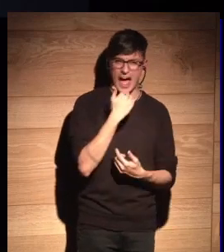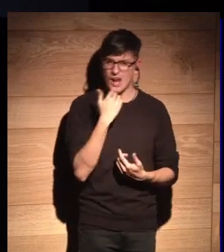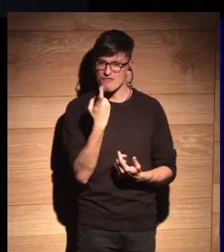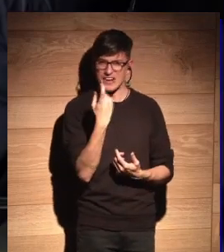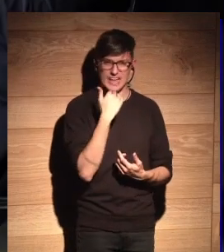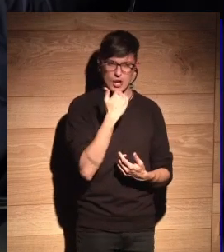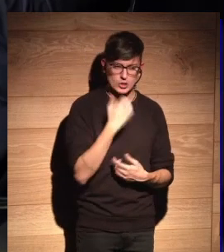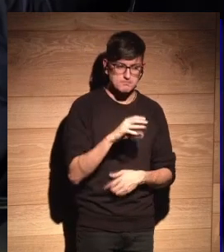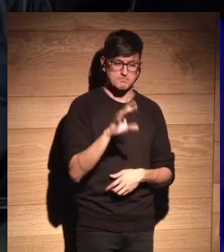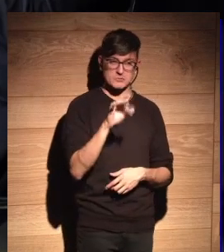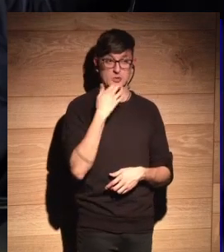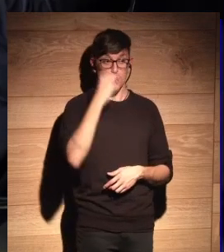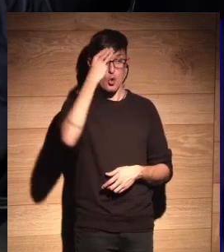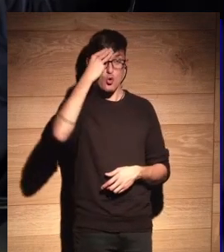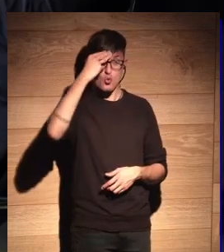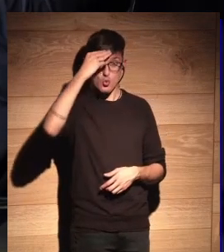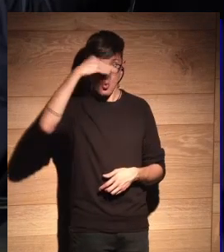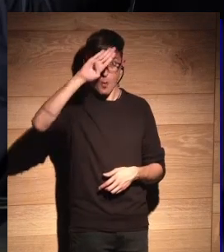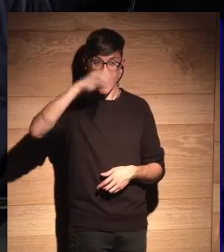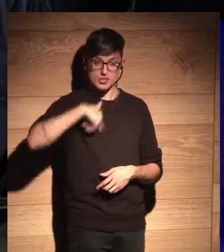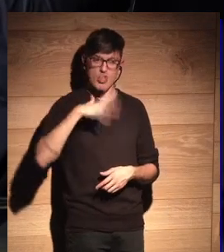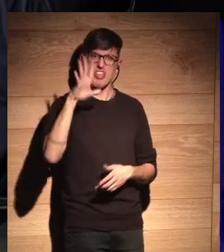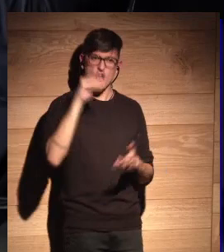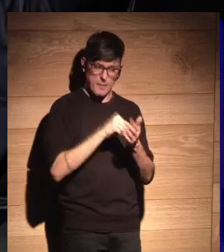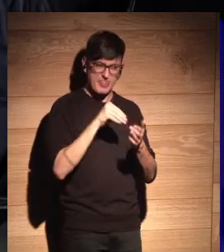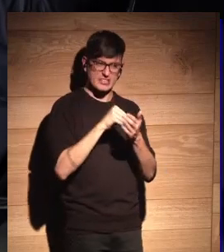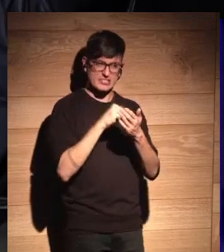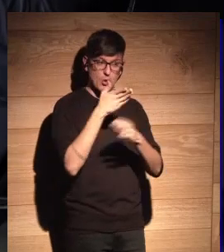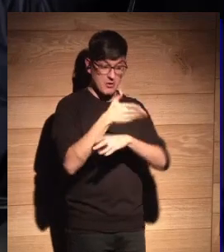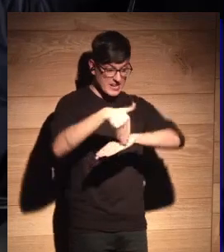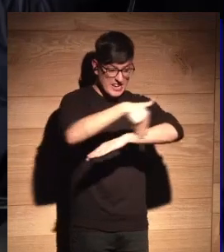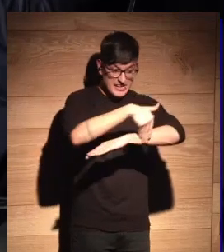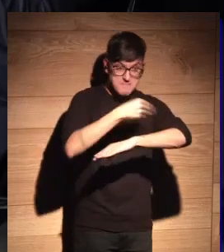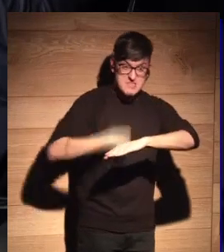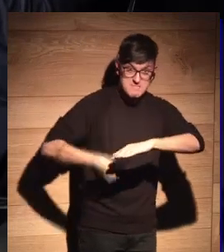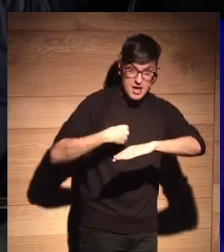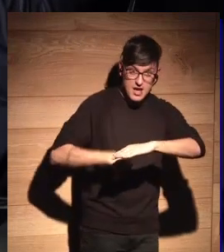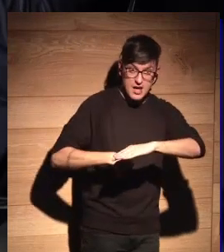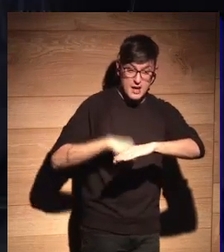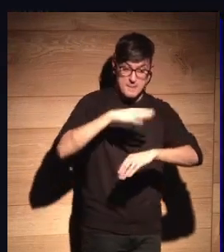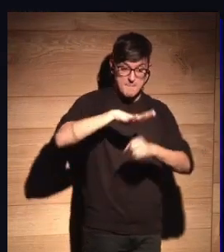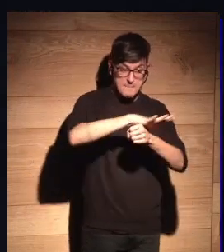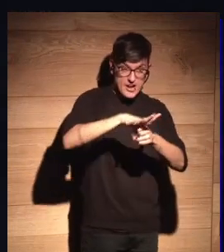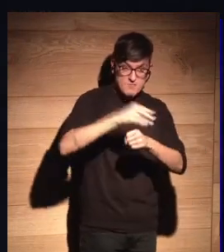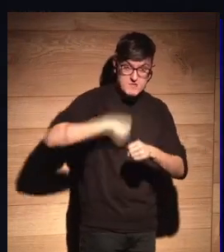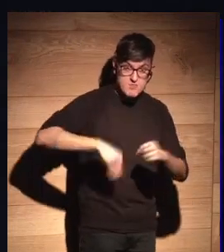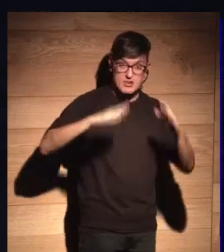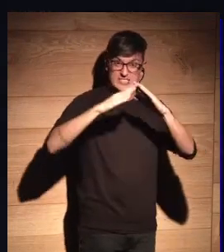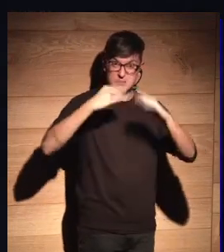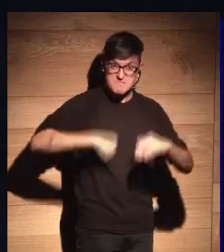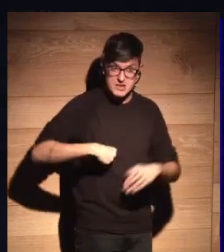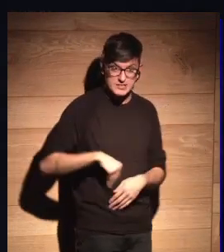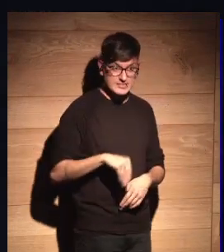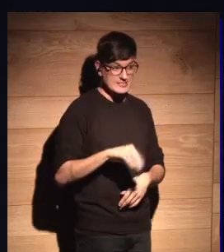5 times. And really the same street or the same house? Well, the same sort of neighborhood, yeah. But in India, I've been there like 80